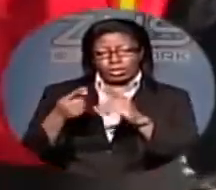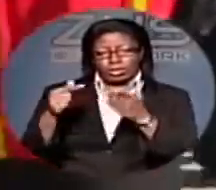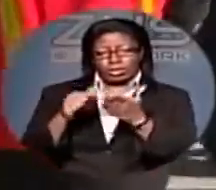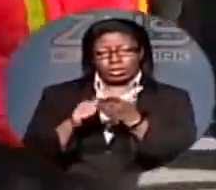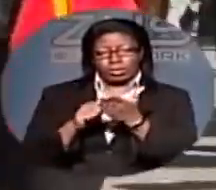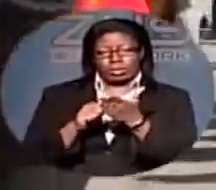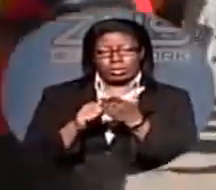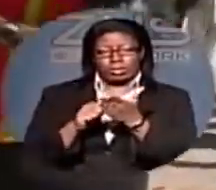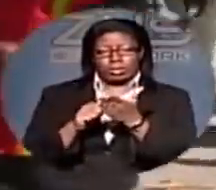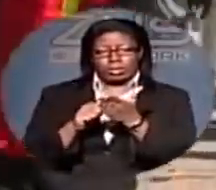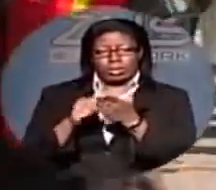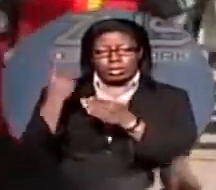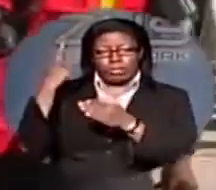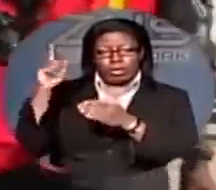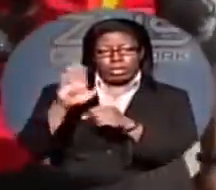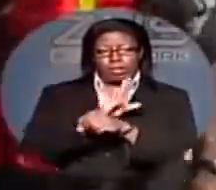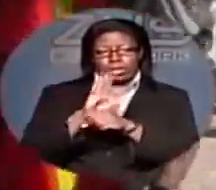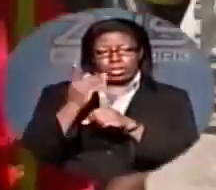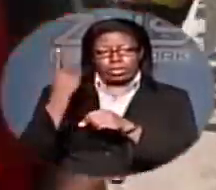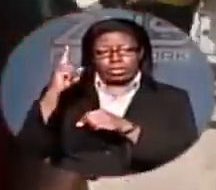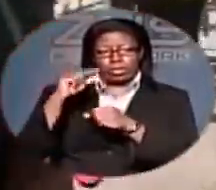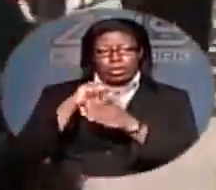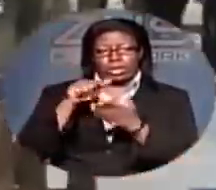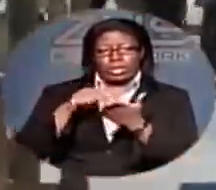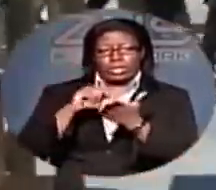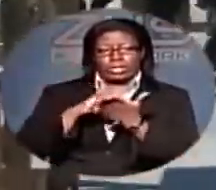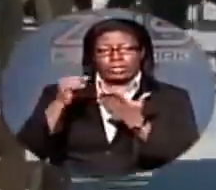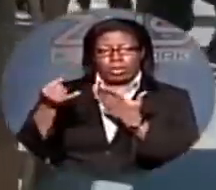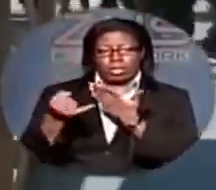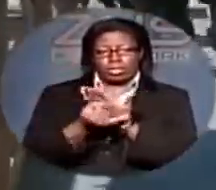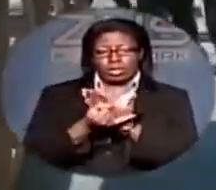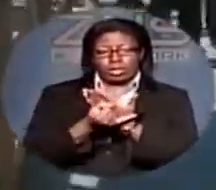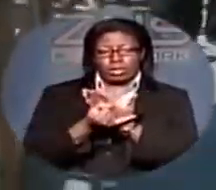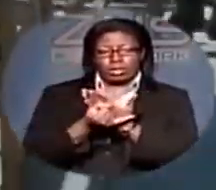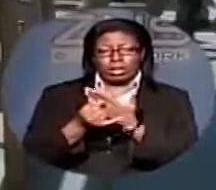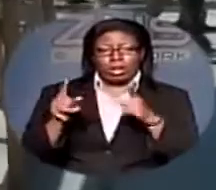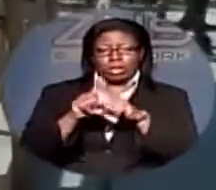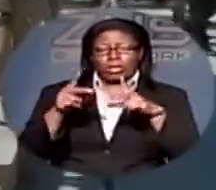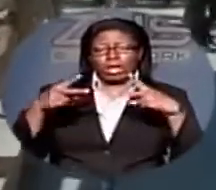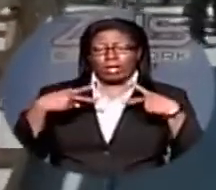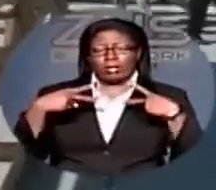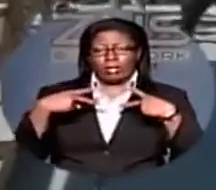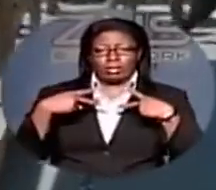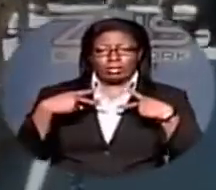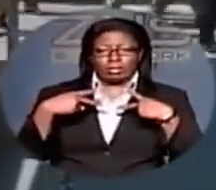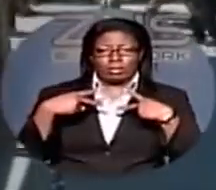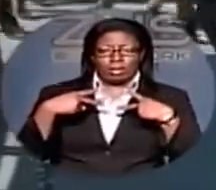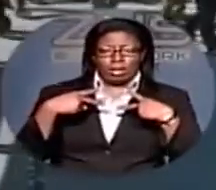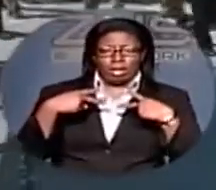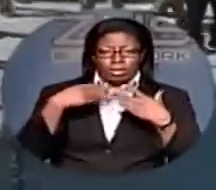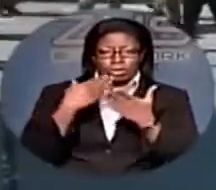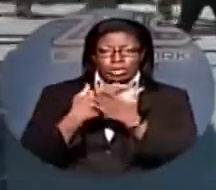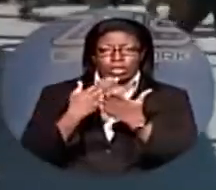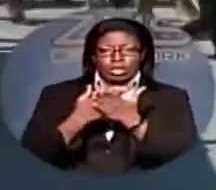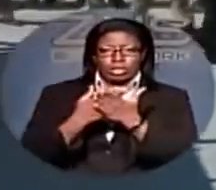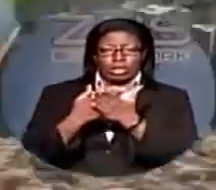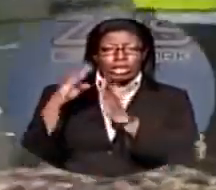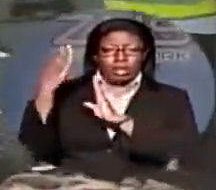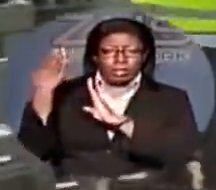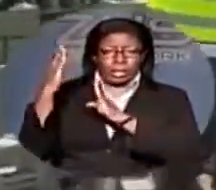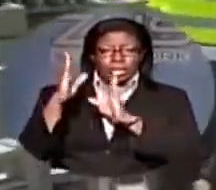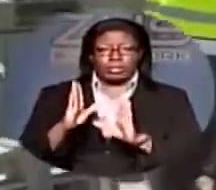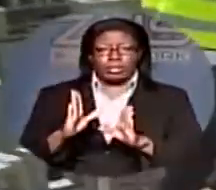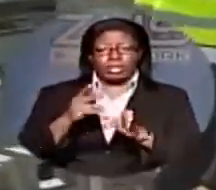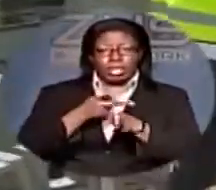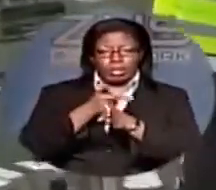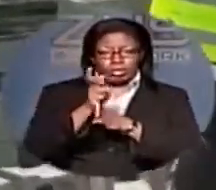the completion of the project. We have had the good fortune of having Bahamian professionals engaged